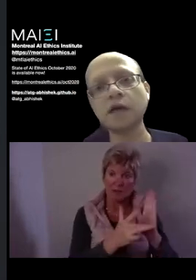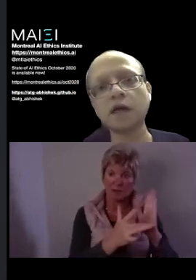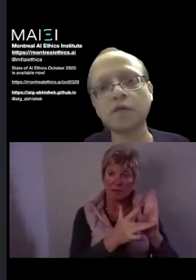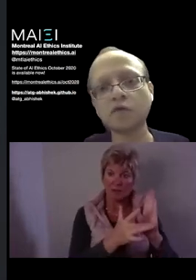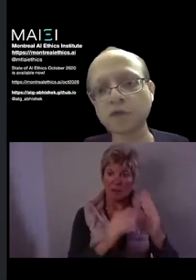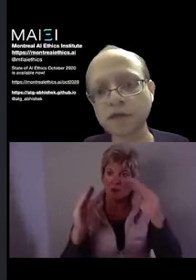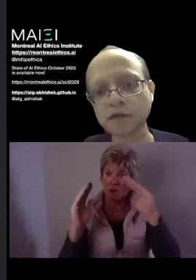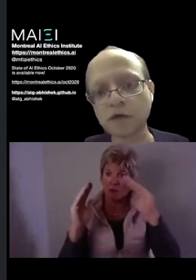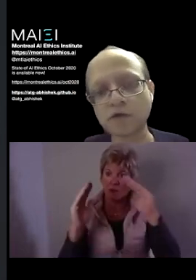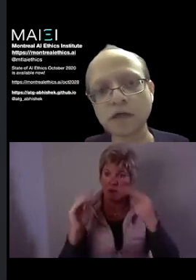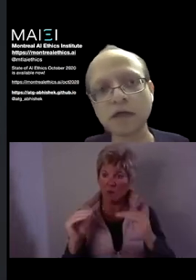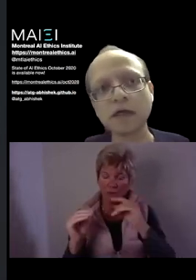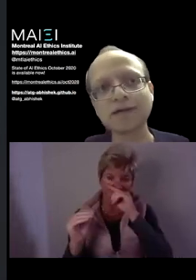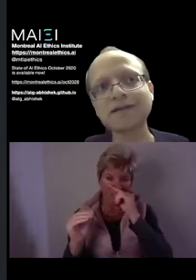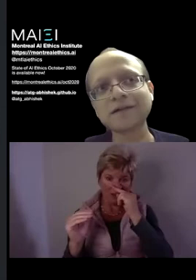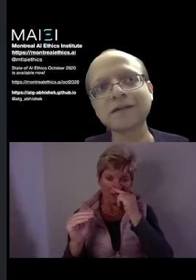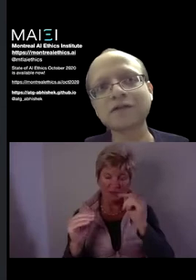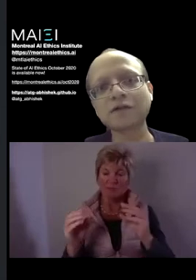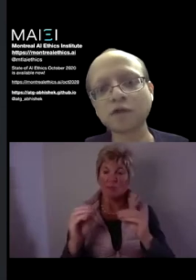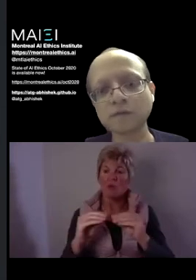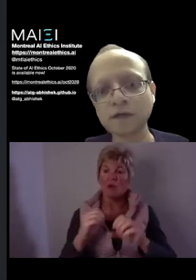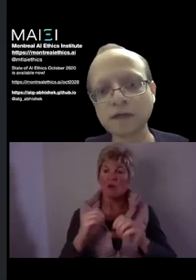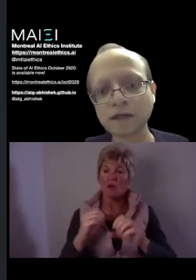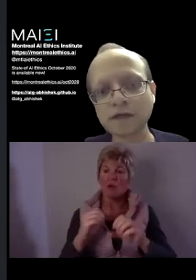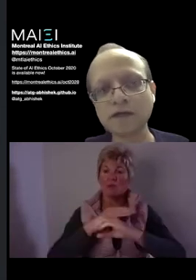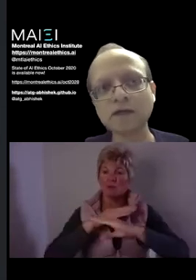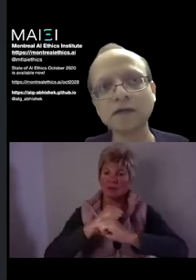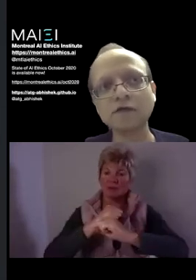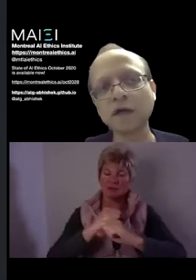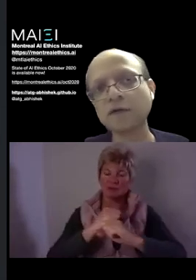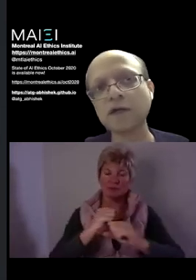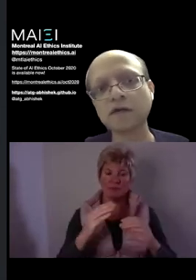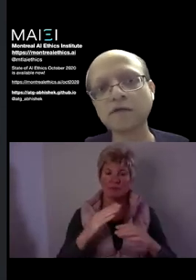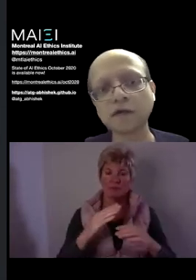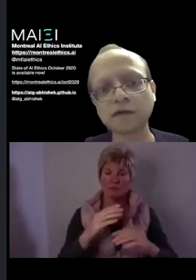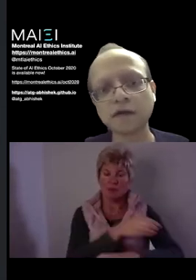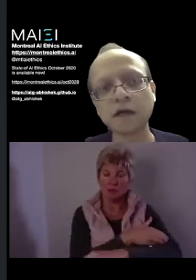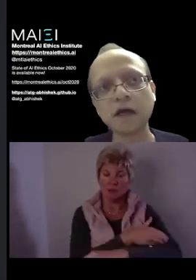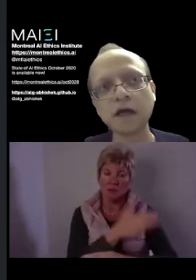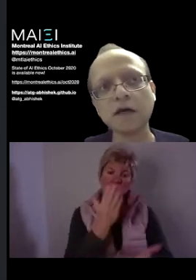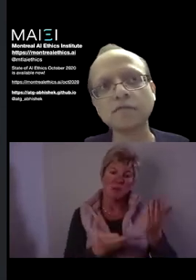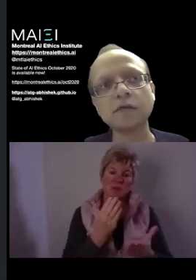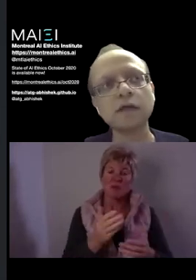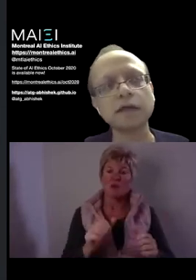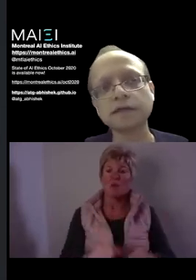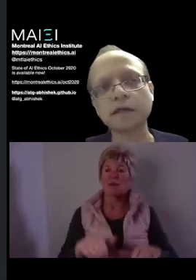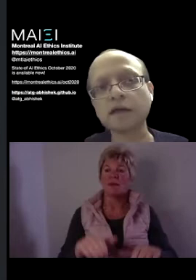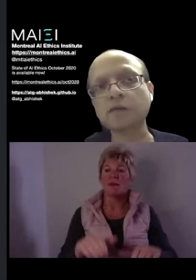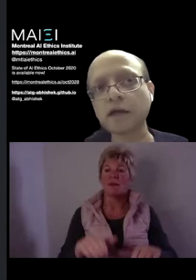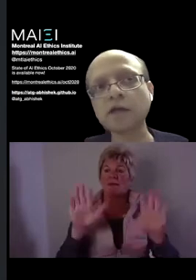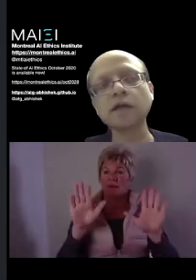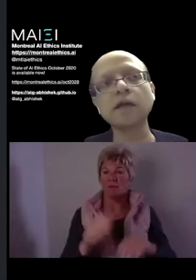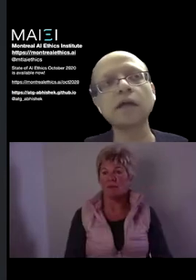have more predictive power, there is a strong possibility there that you might be sacrificing, let's